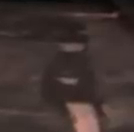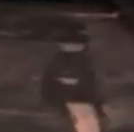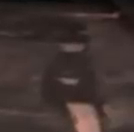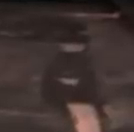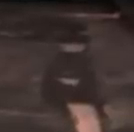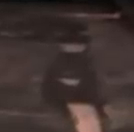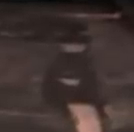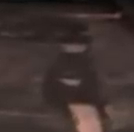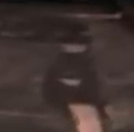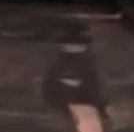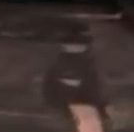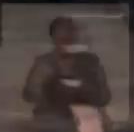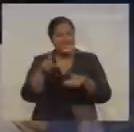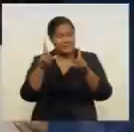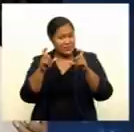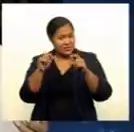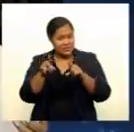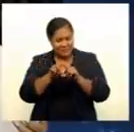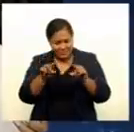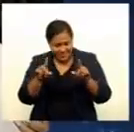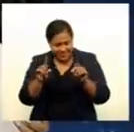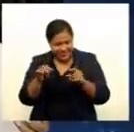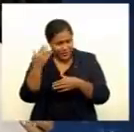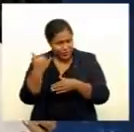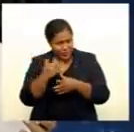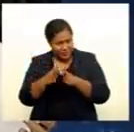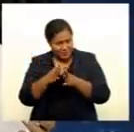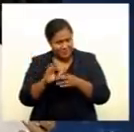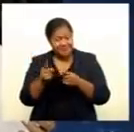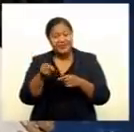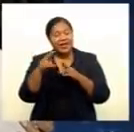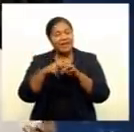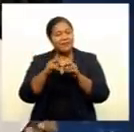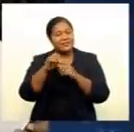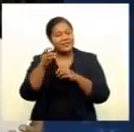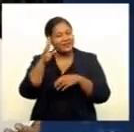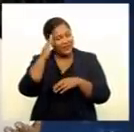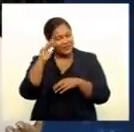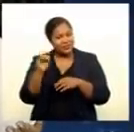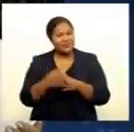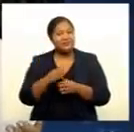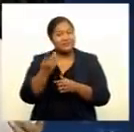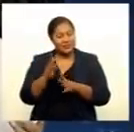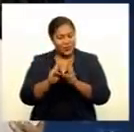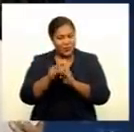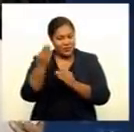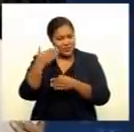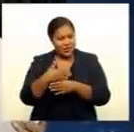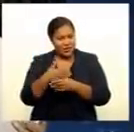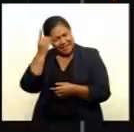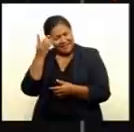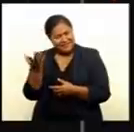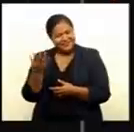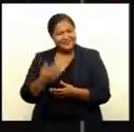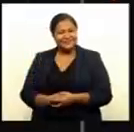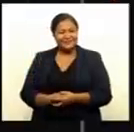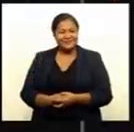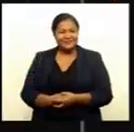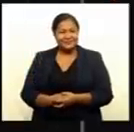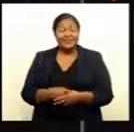Remember to send us pictures, send it with a small description to our FBC News Facebook page. That's your weather tonight. It's back to Ateda.